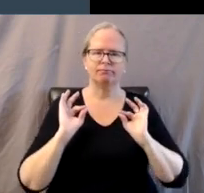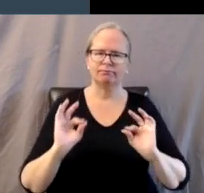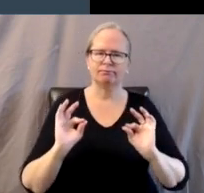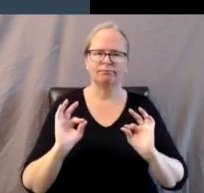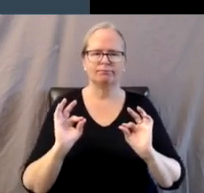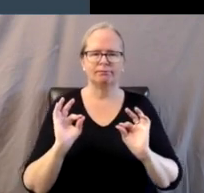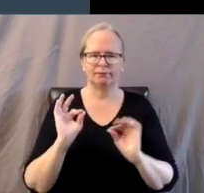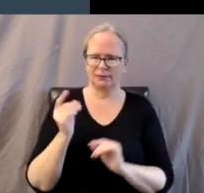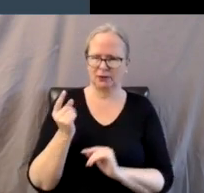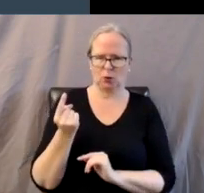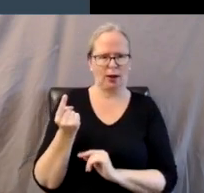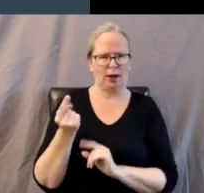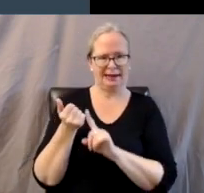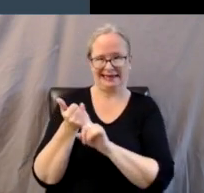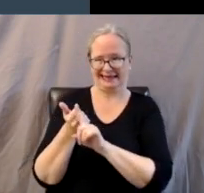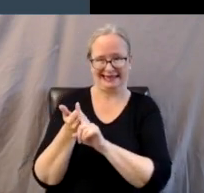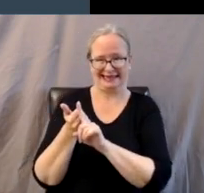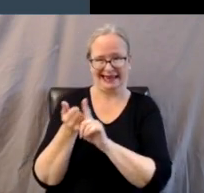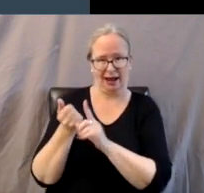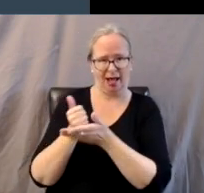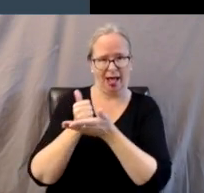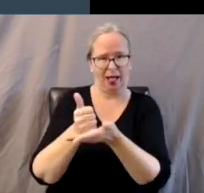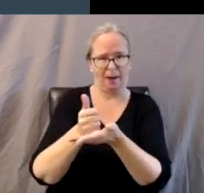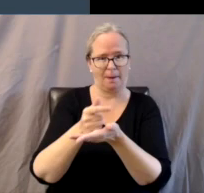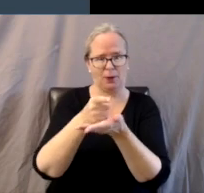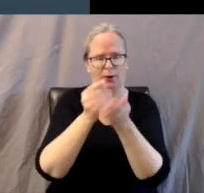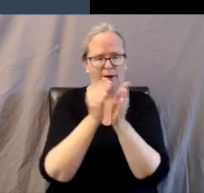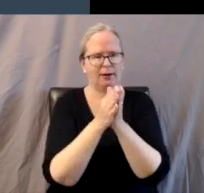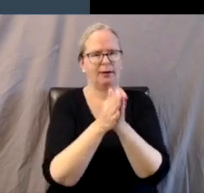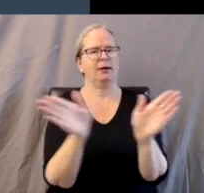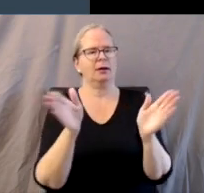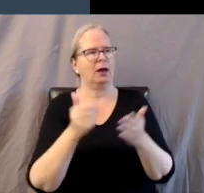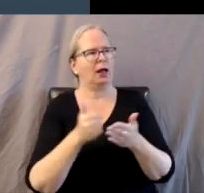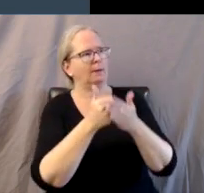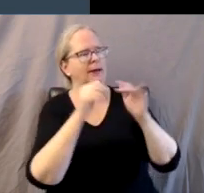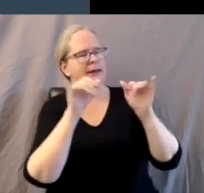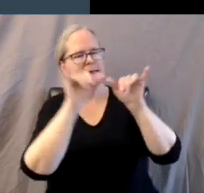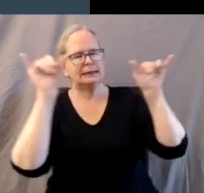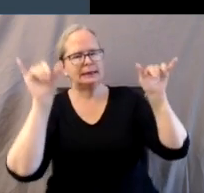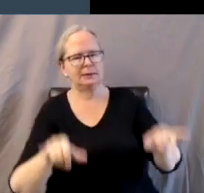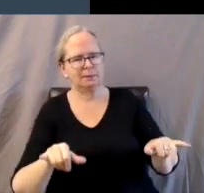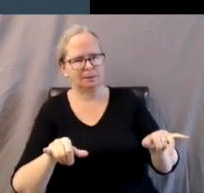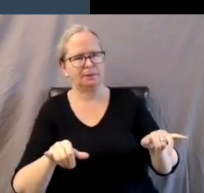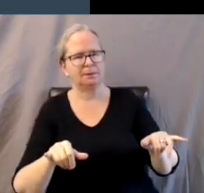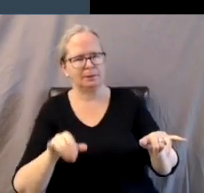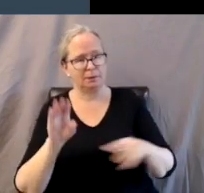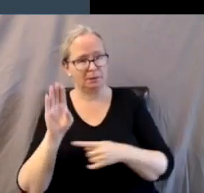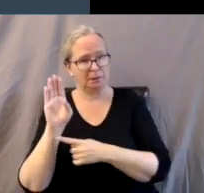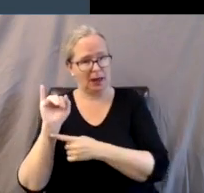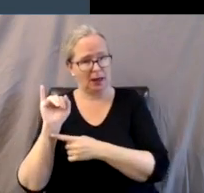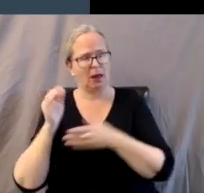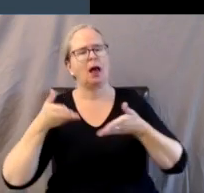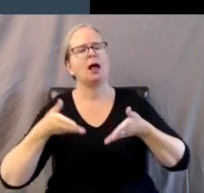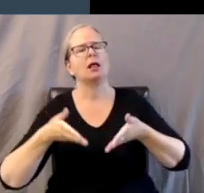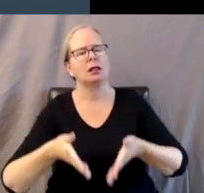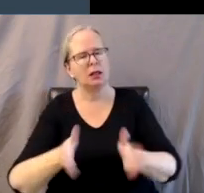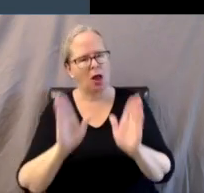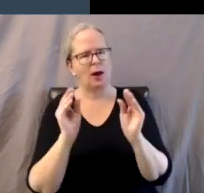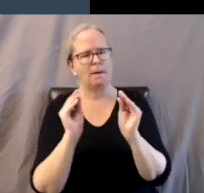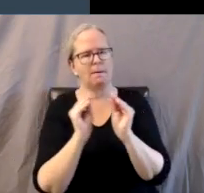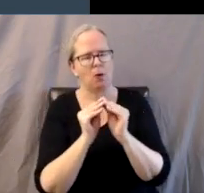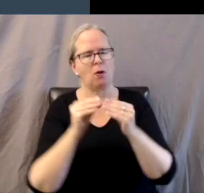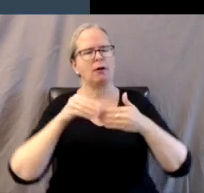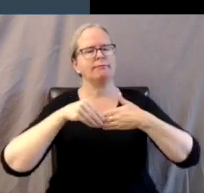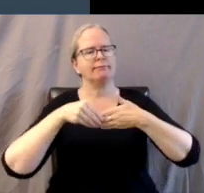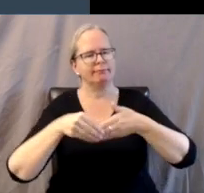be flexible for life's really important moments. With unemployment rising and less workers paying